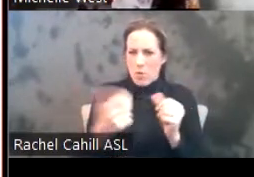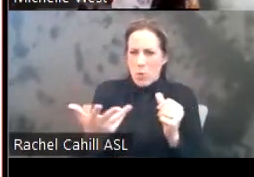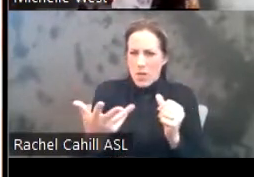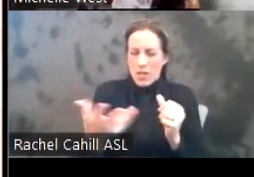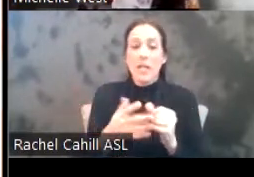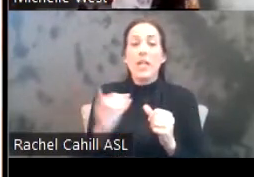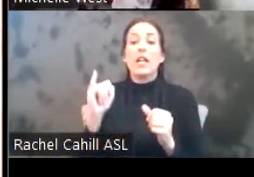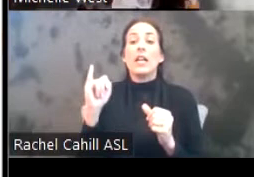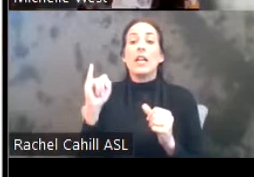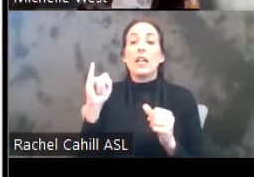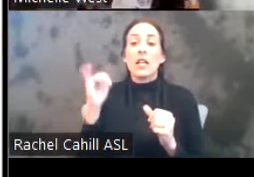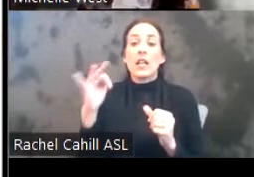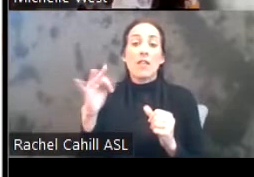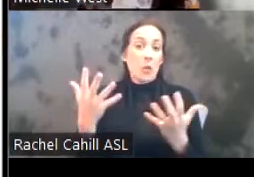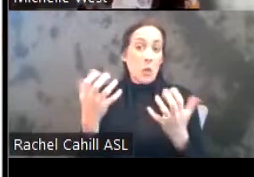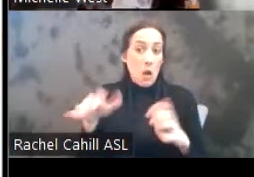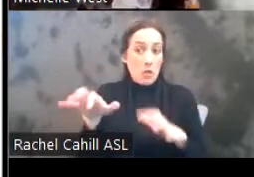wanna put it in the chat box,